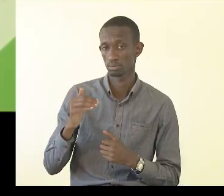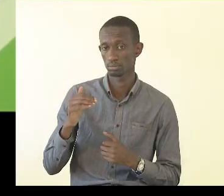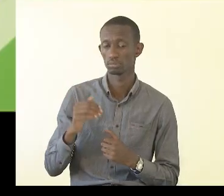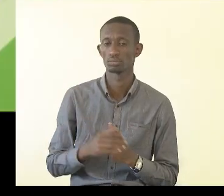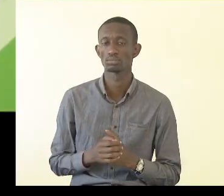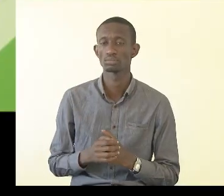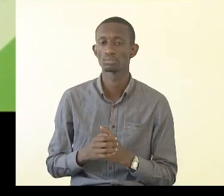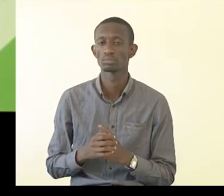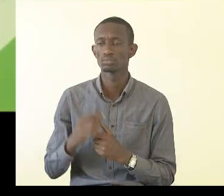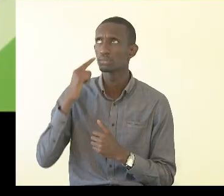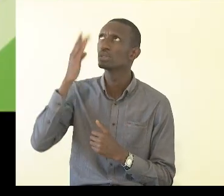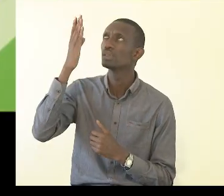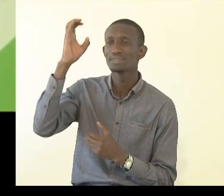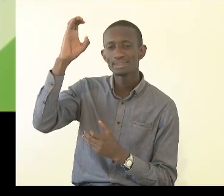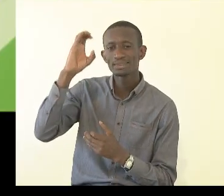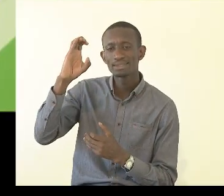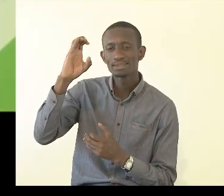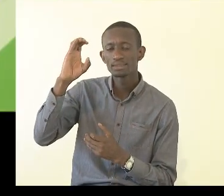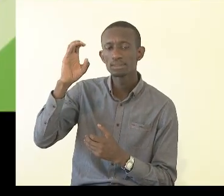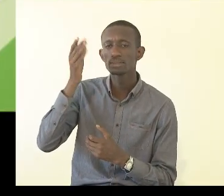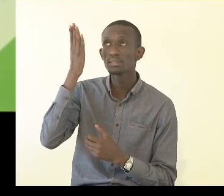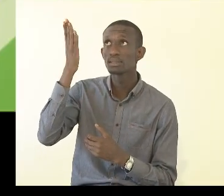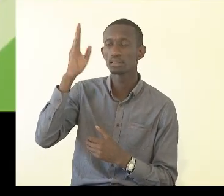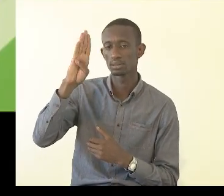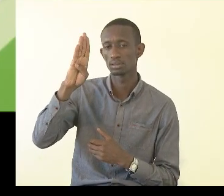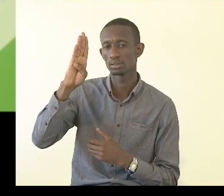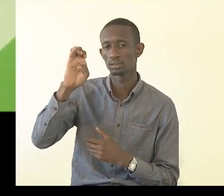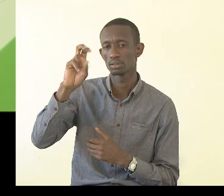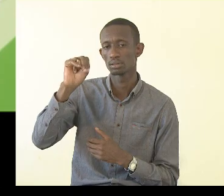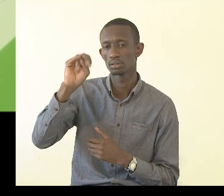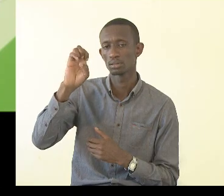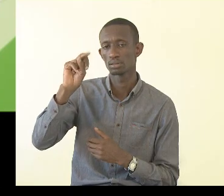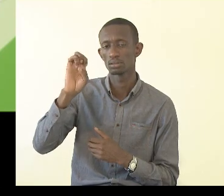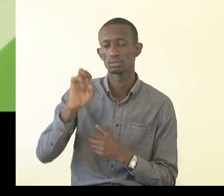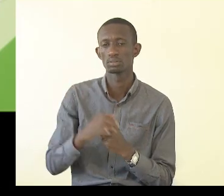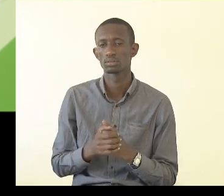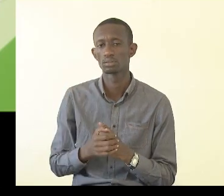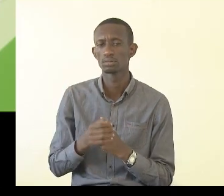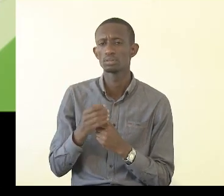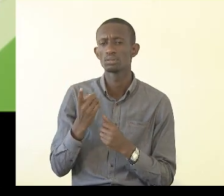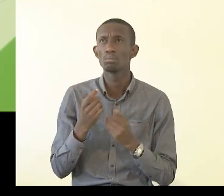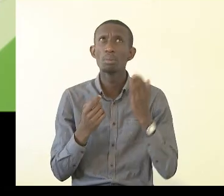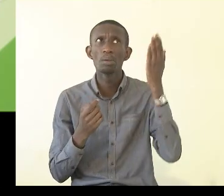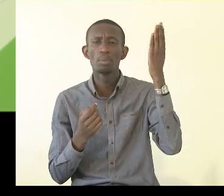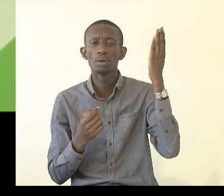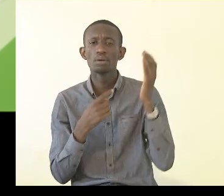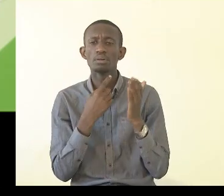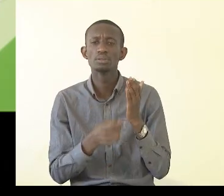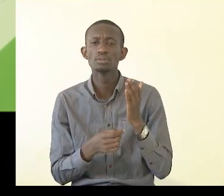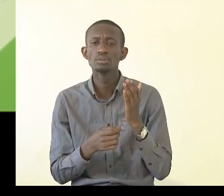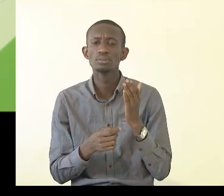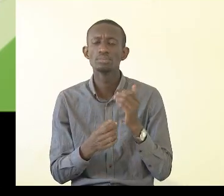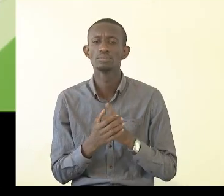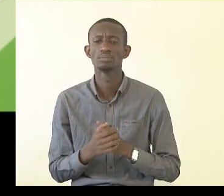have C here, so this is the benzene forming bromobenzene. So what is this C and what is